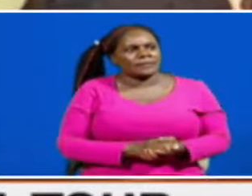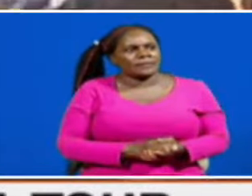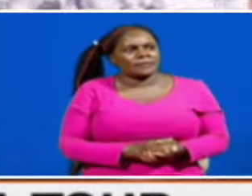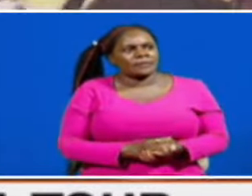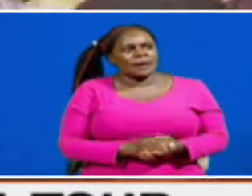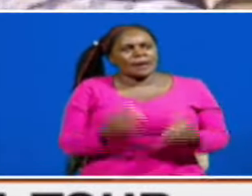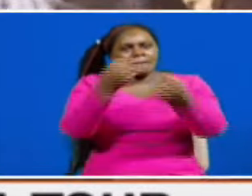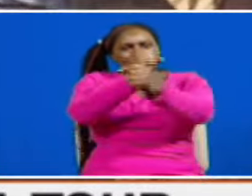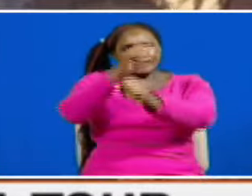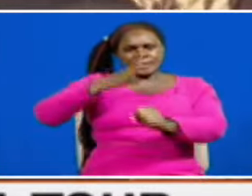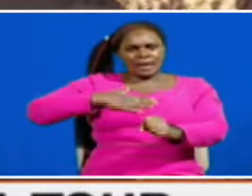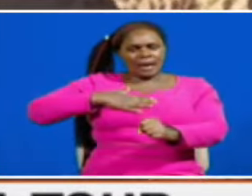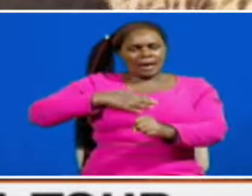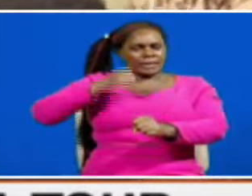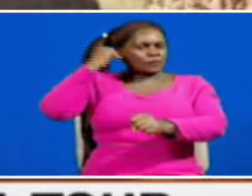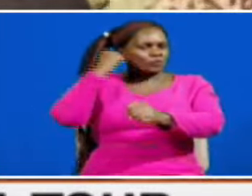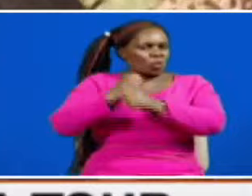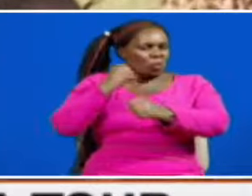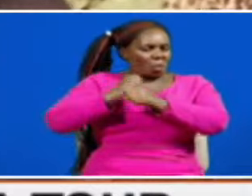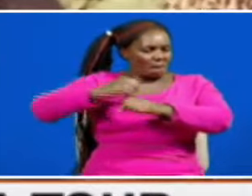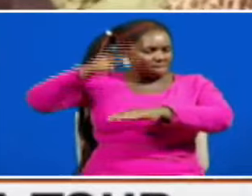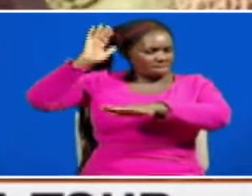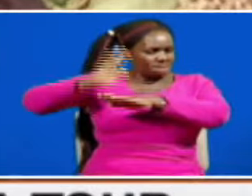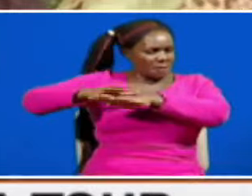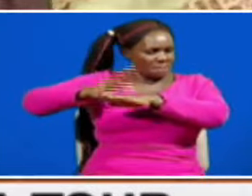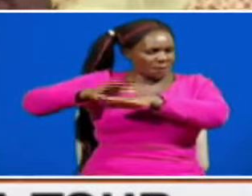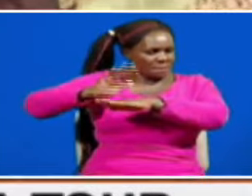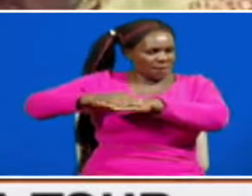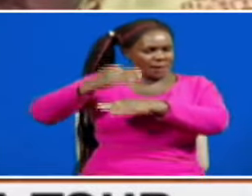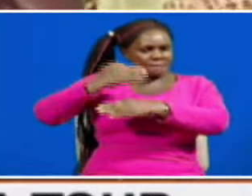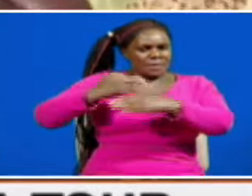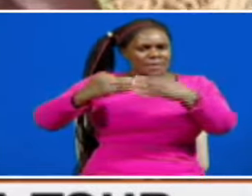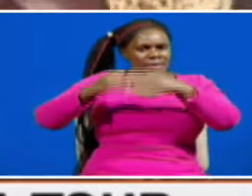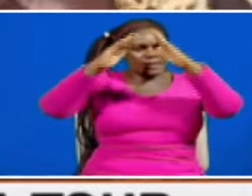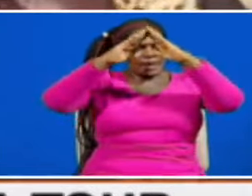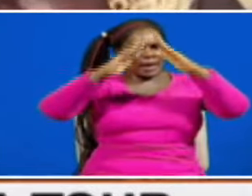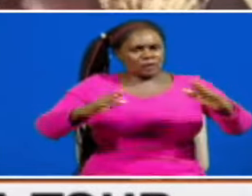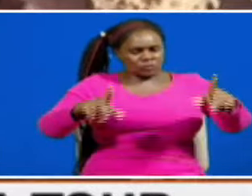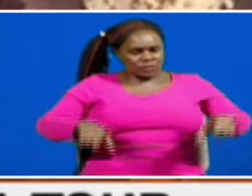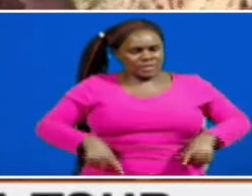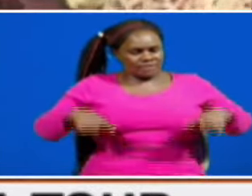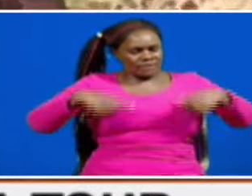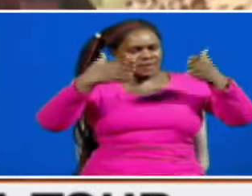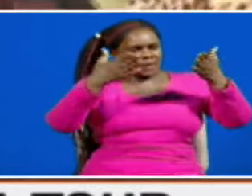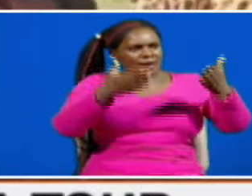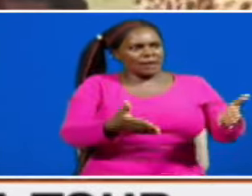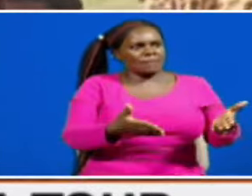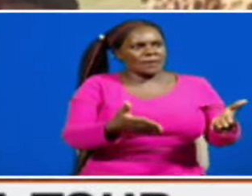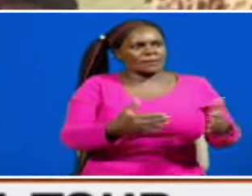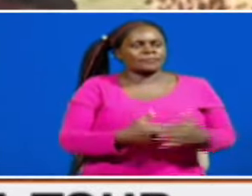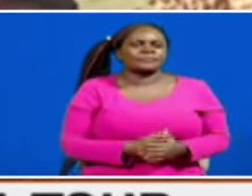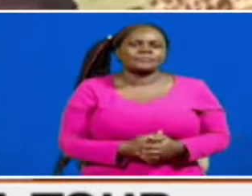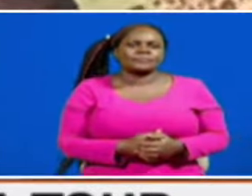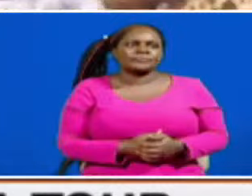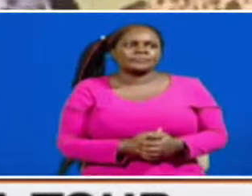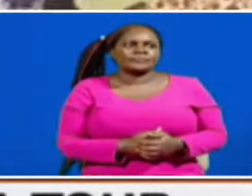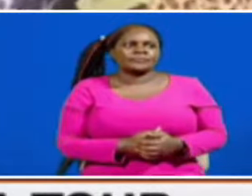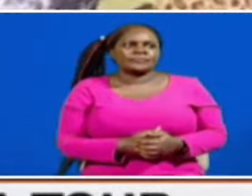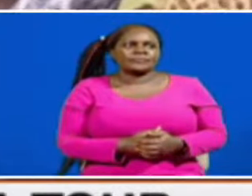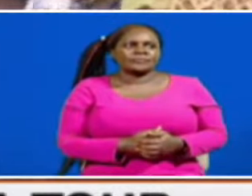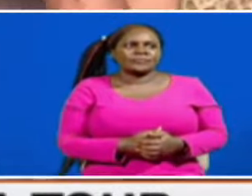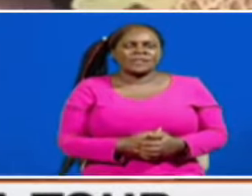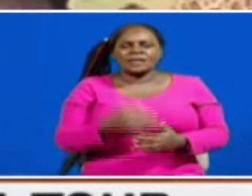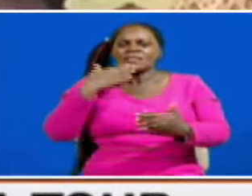rais wetu anafanya kazi mzuri sana ya kutujengea manyumba yenye tutakaa hapa chini kwanza. Na mheshimiwa